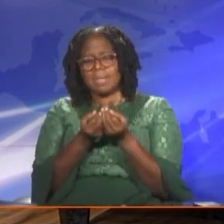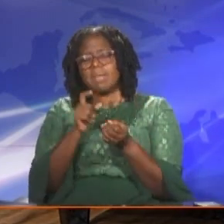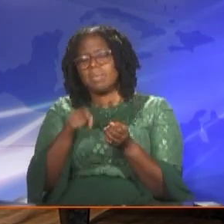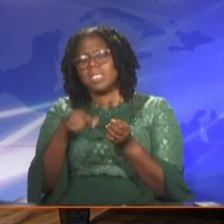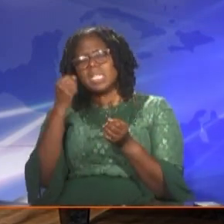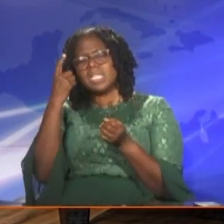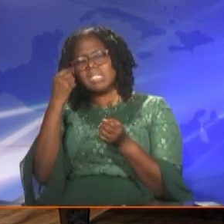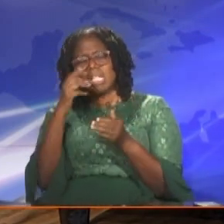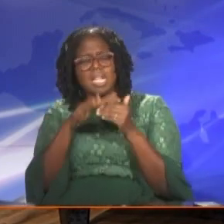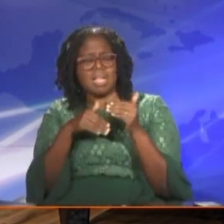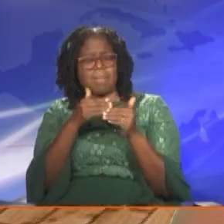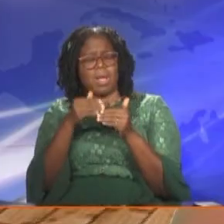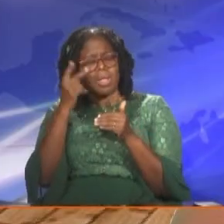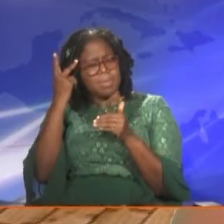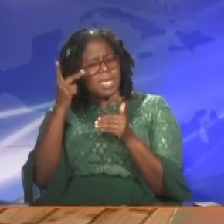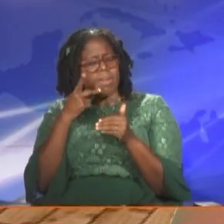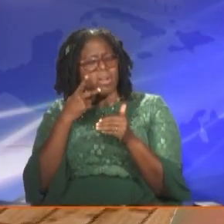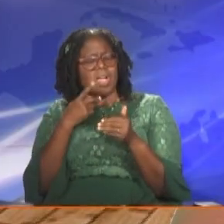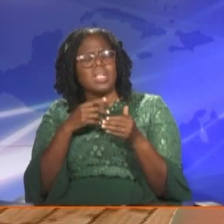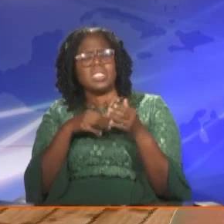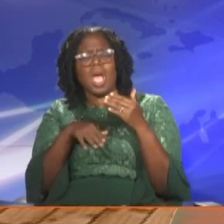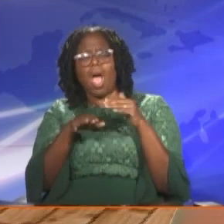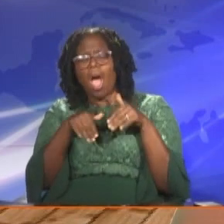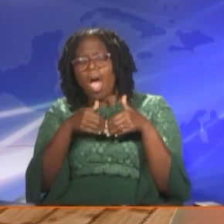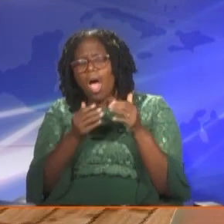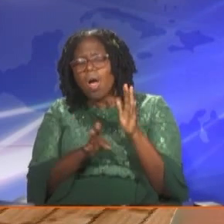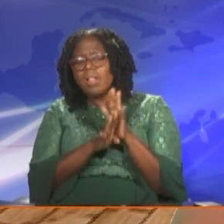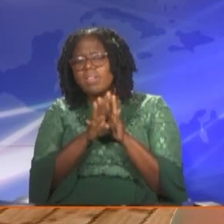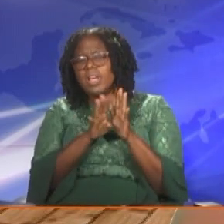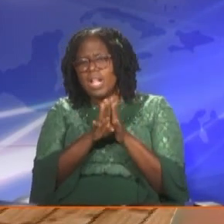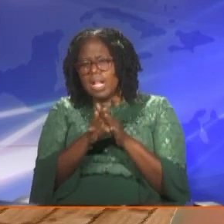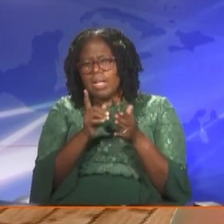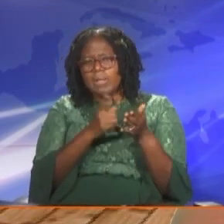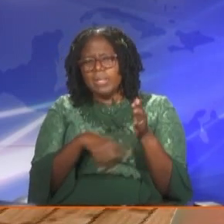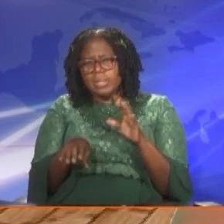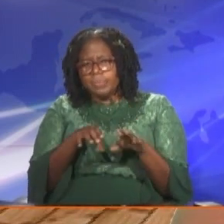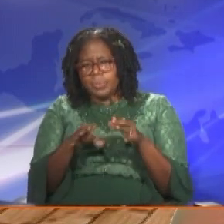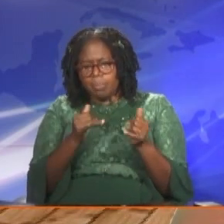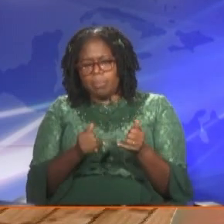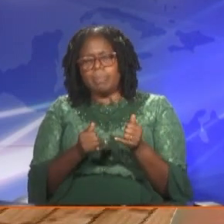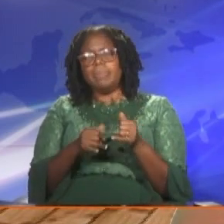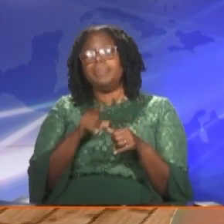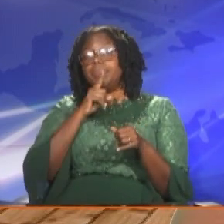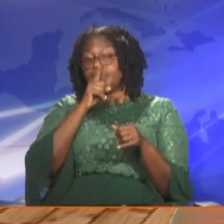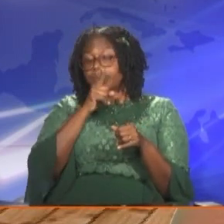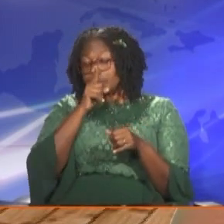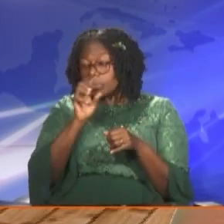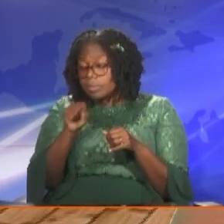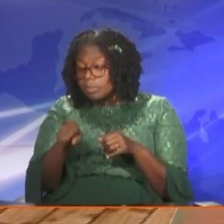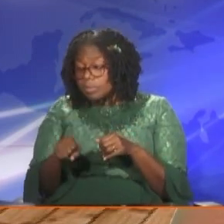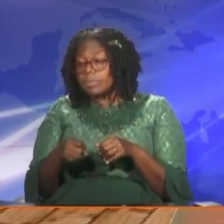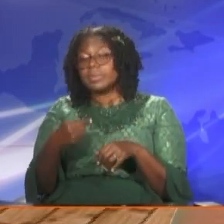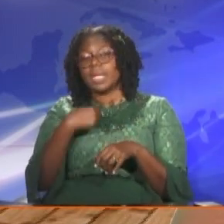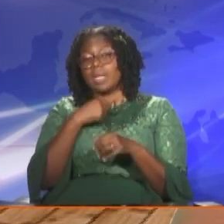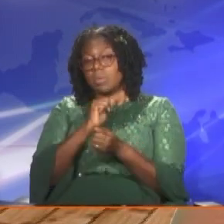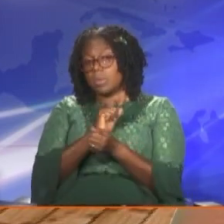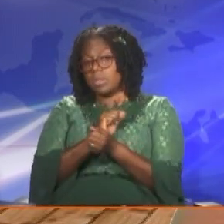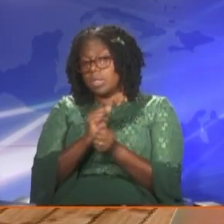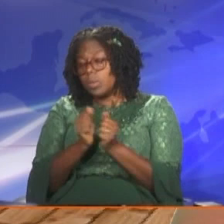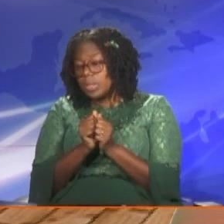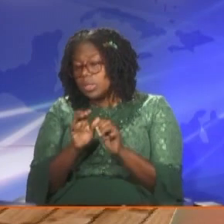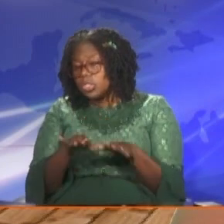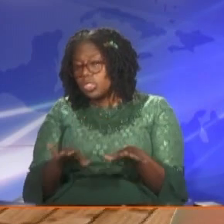course, definitely. That's a sure indication. I worked with children, not wanted labeled, but from